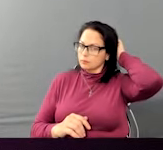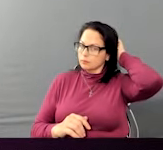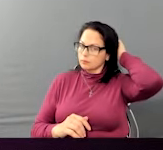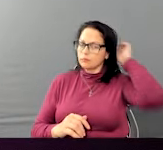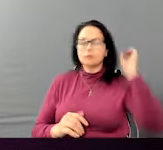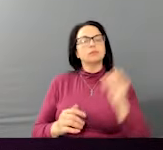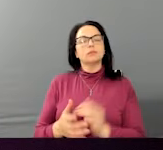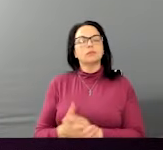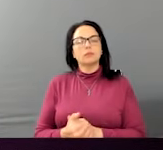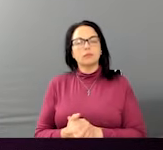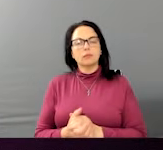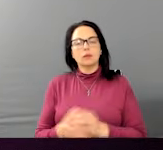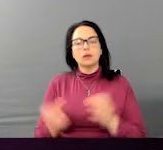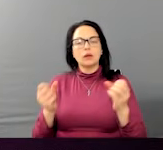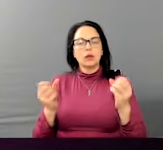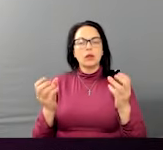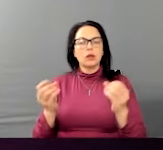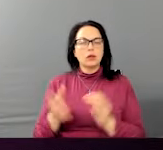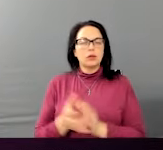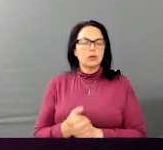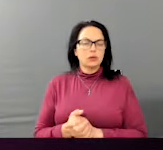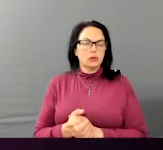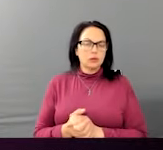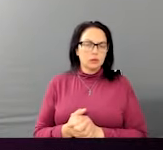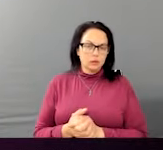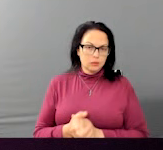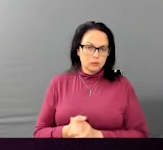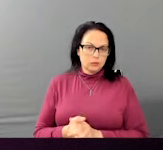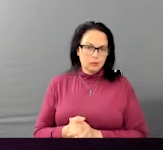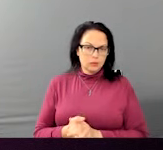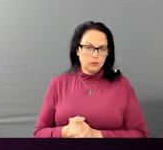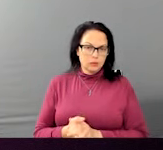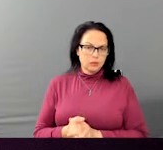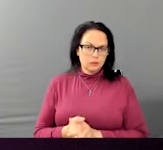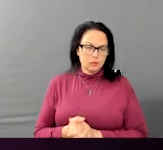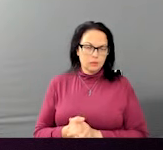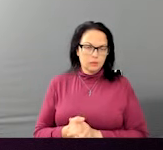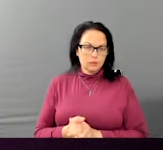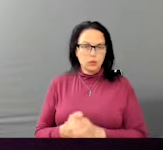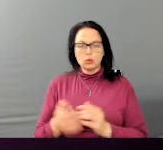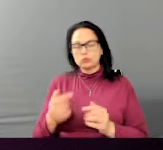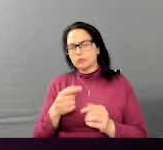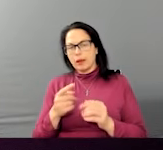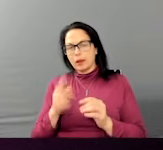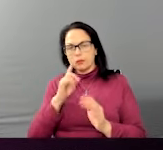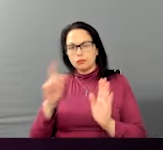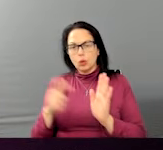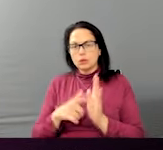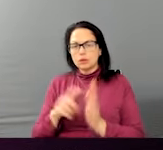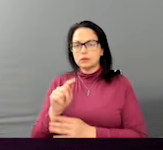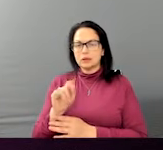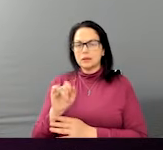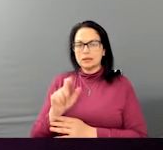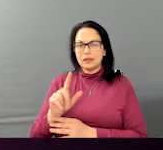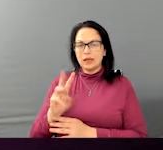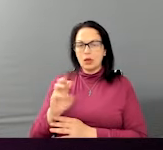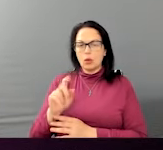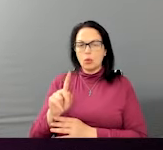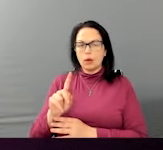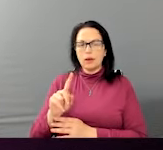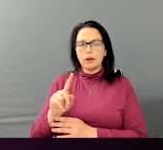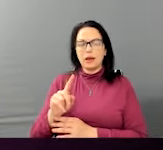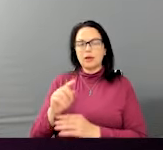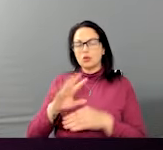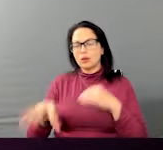well. So here, this is how I'm getting Tailwind on the page. You can also add prefetching links and stuff.